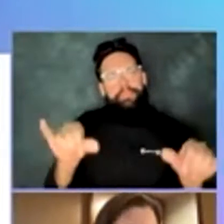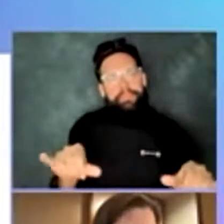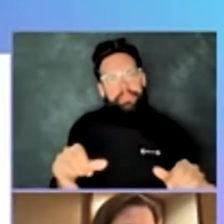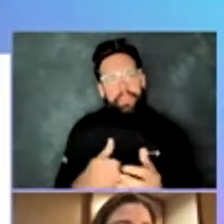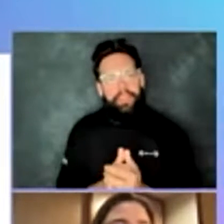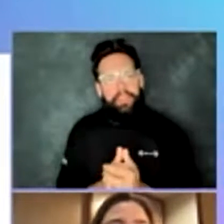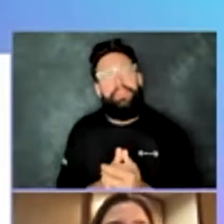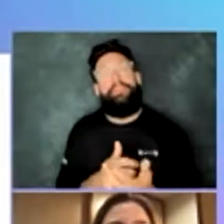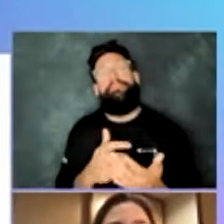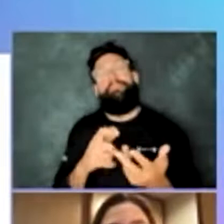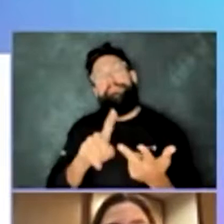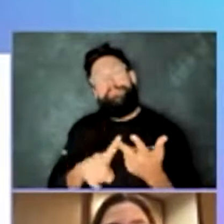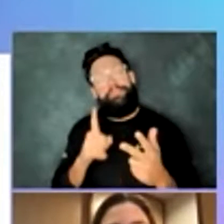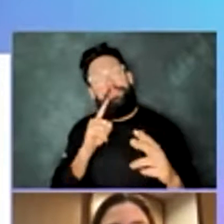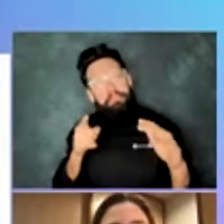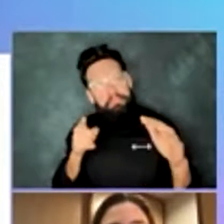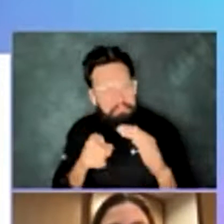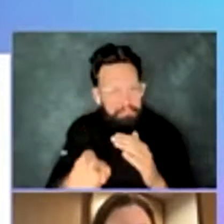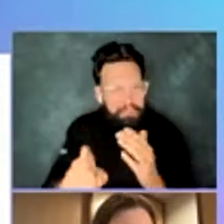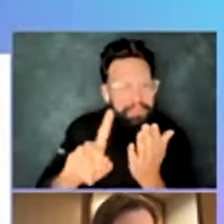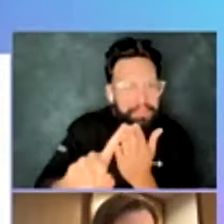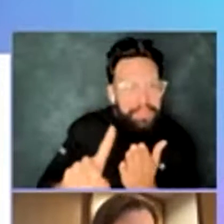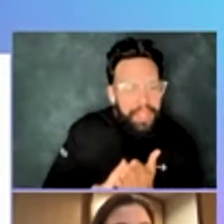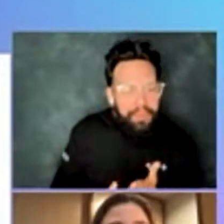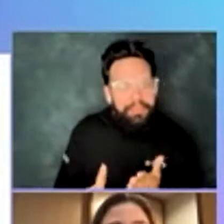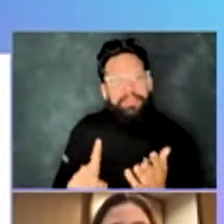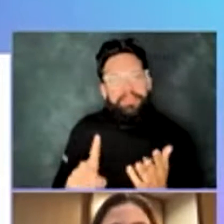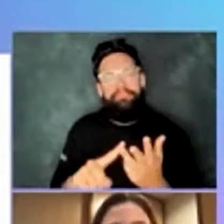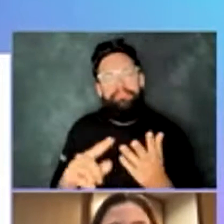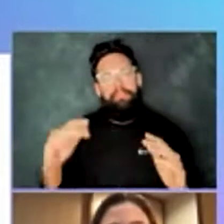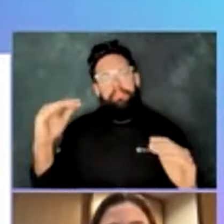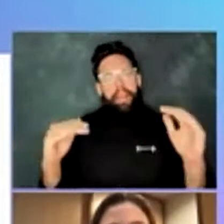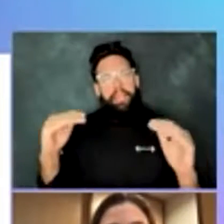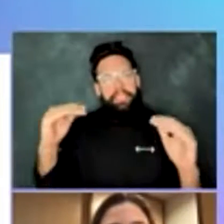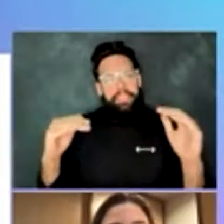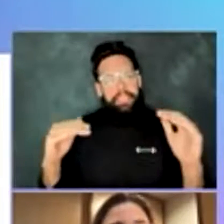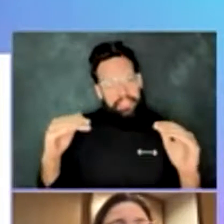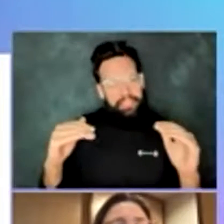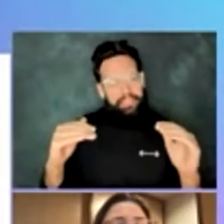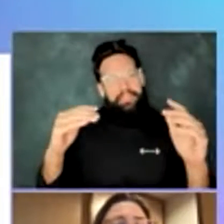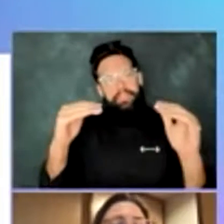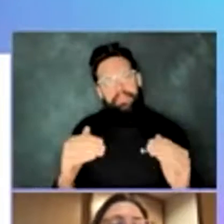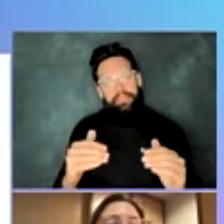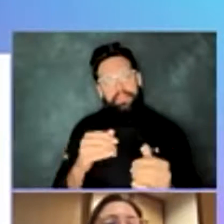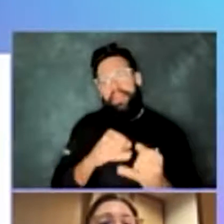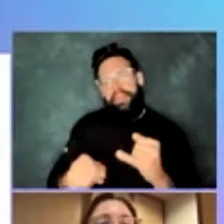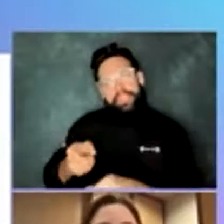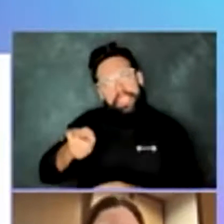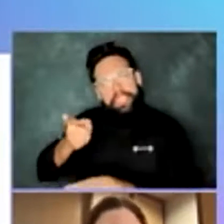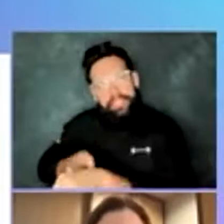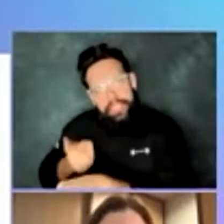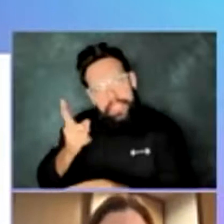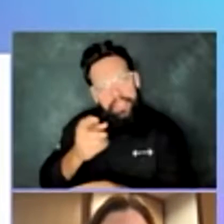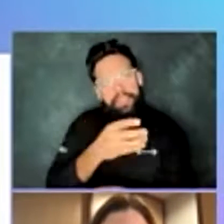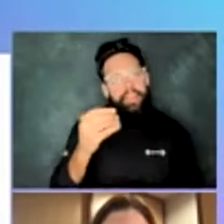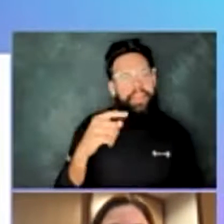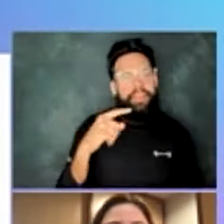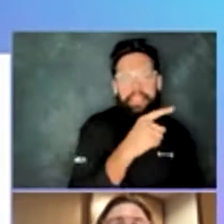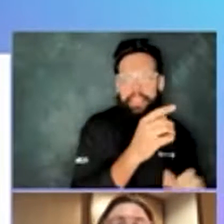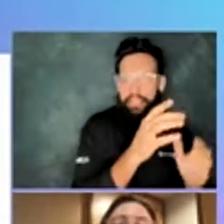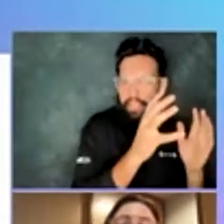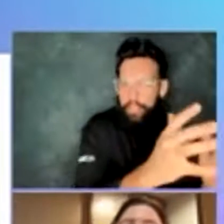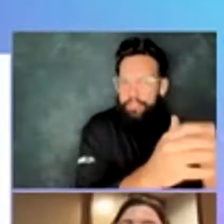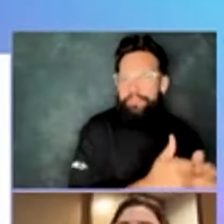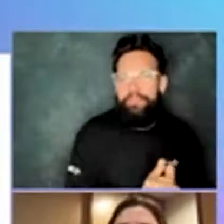sometimes, balancing top down and bottom up, and lastly, the carrot and the stick. But how do you know when to flex